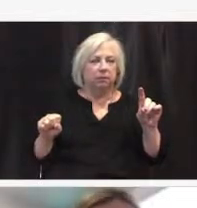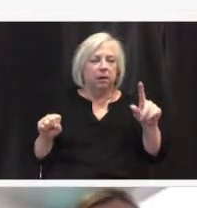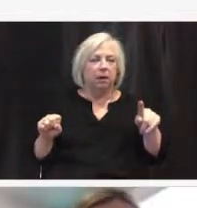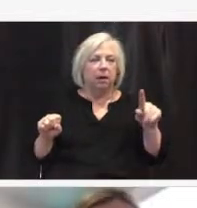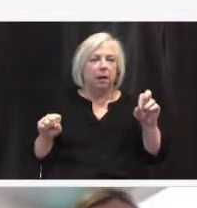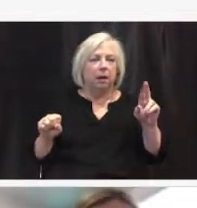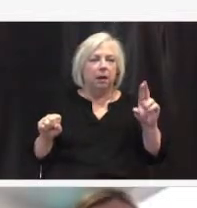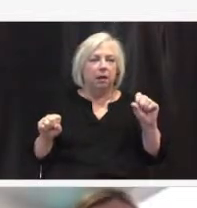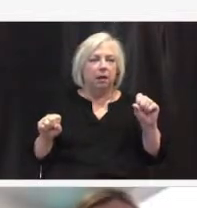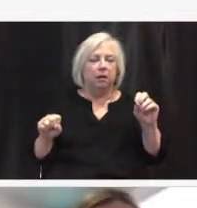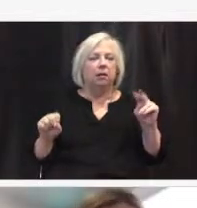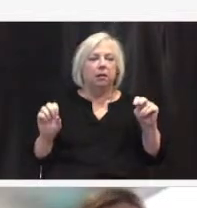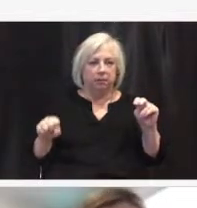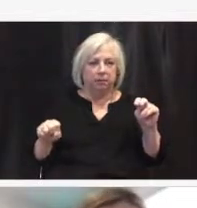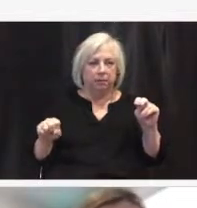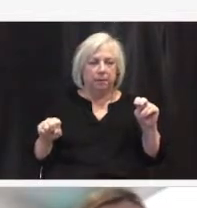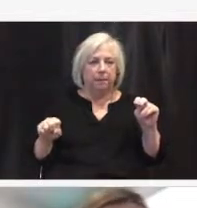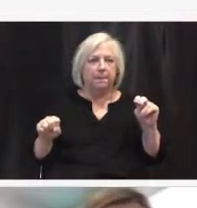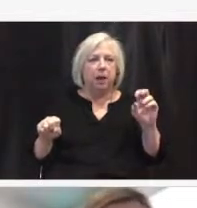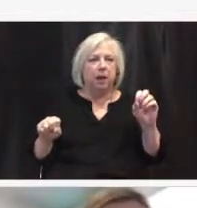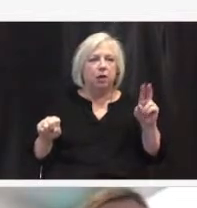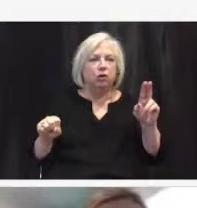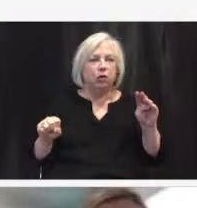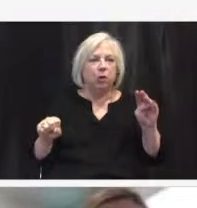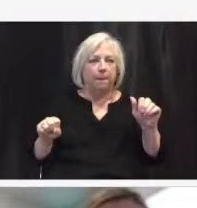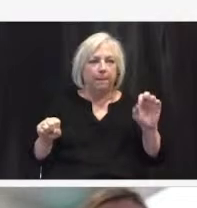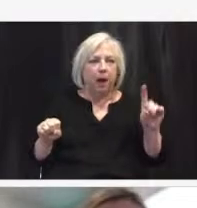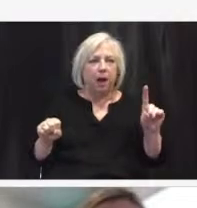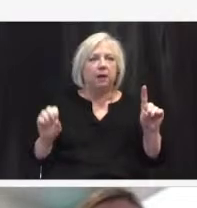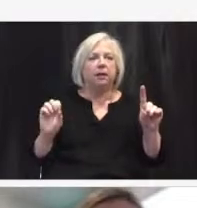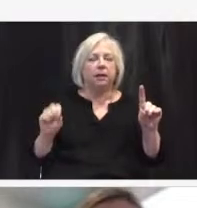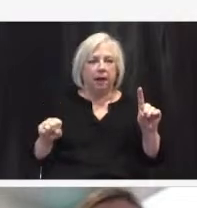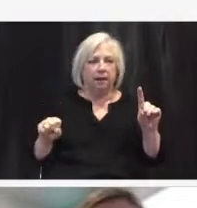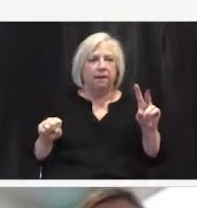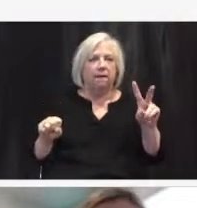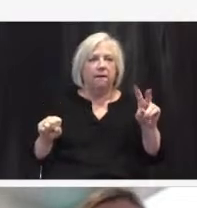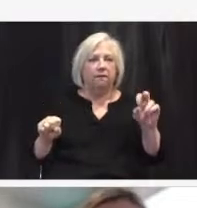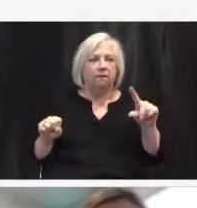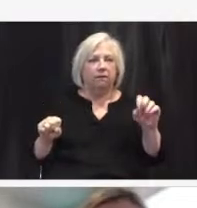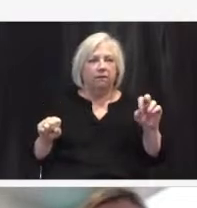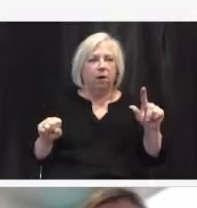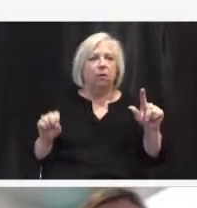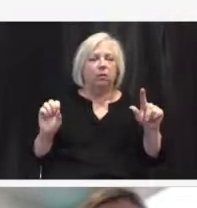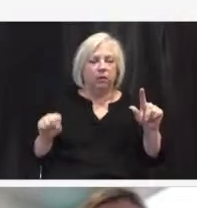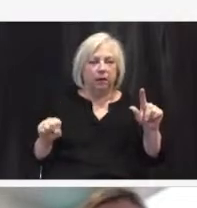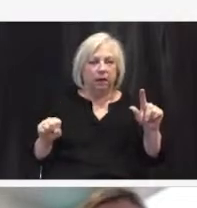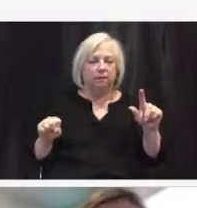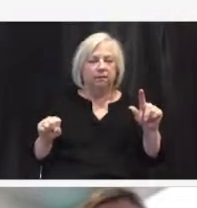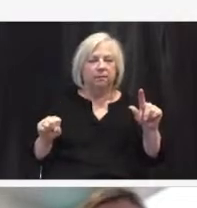Person? Yes. Samad? Yes. Vogel? Yes.